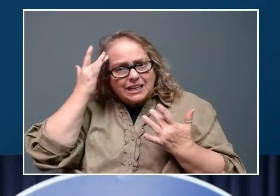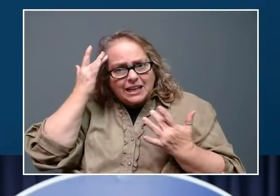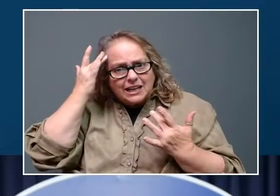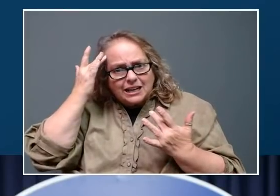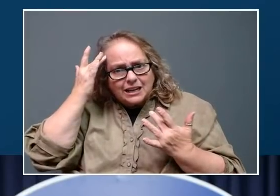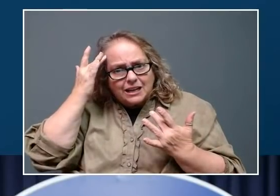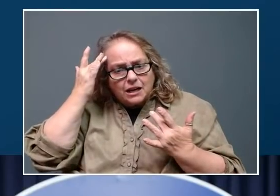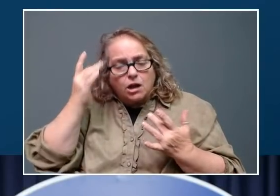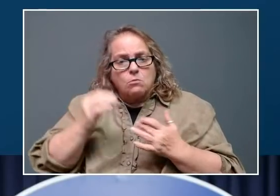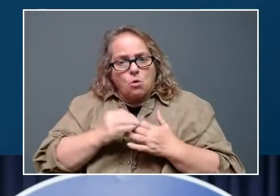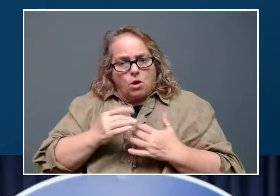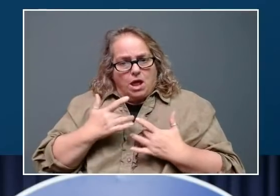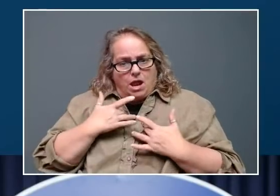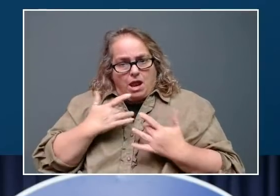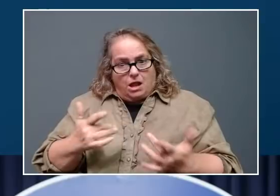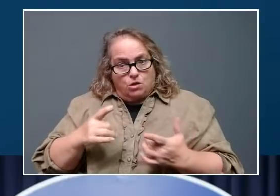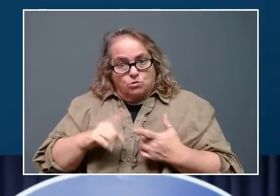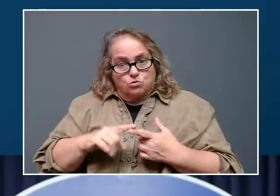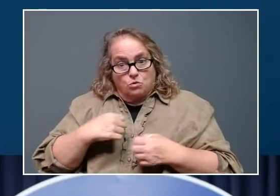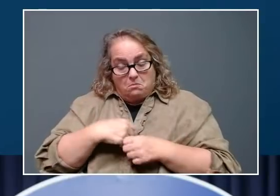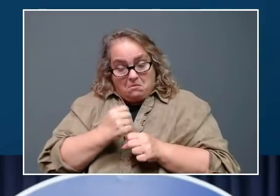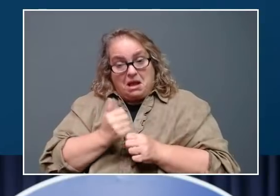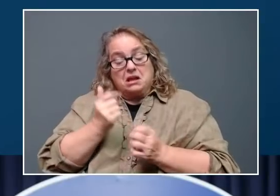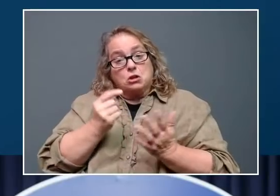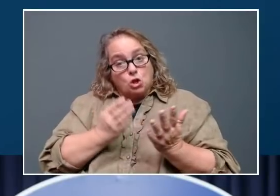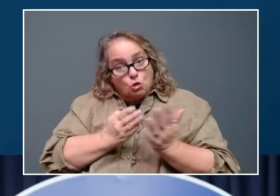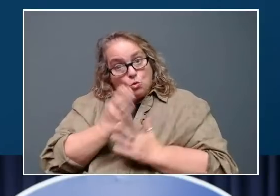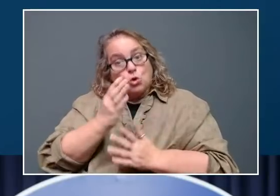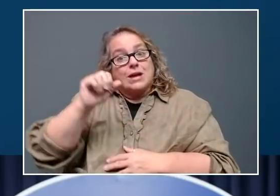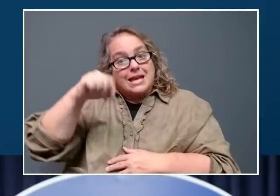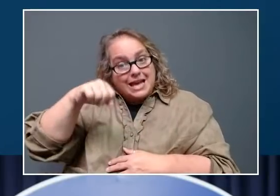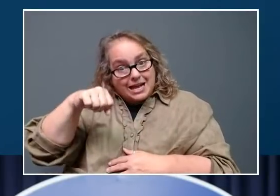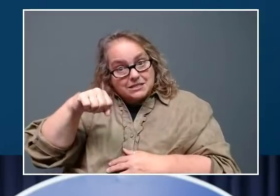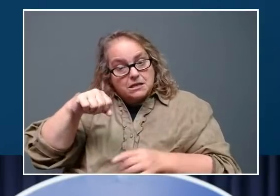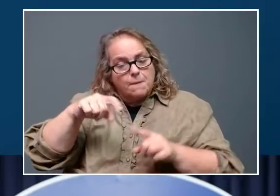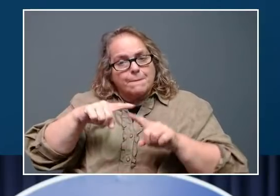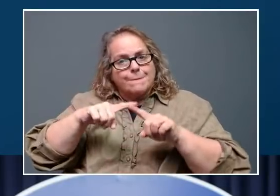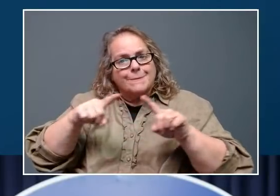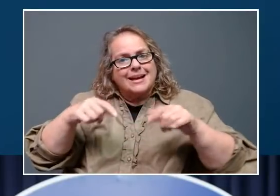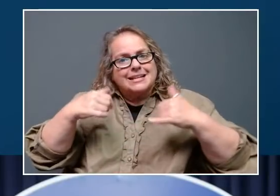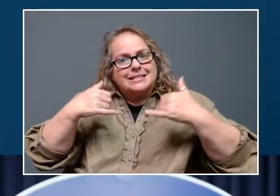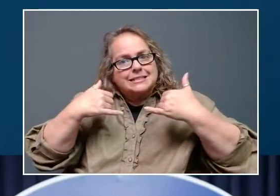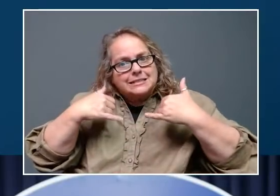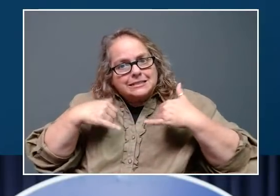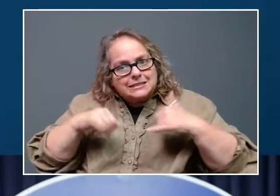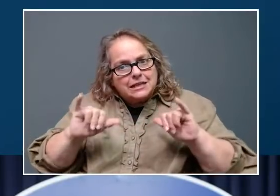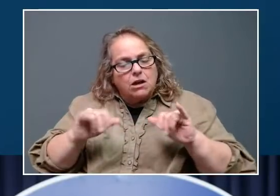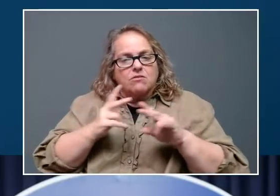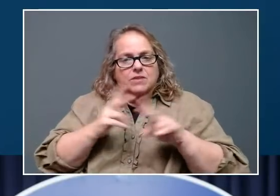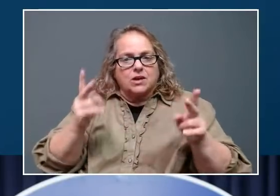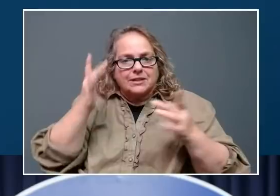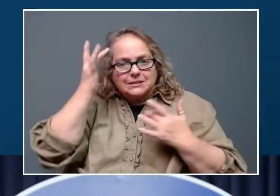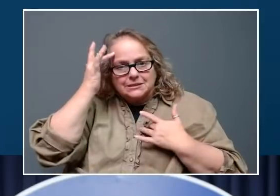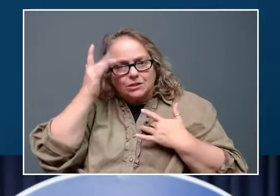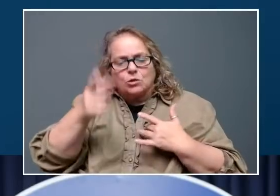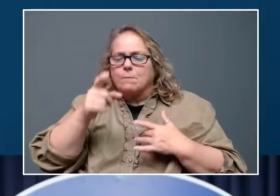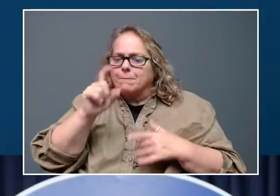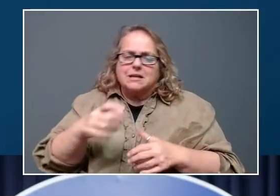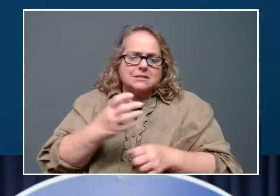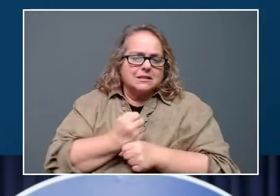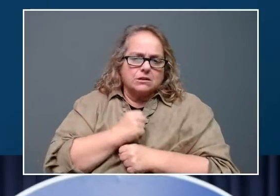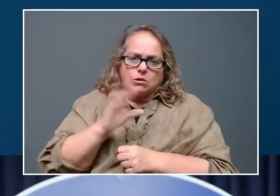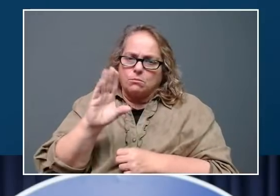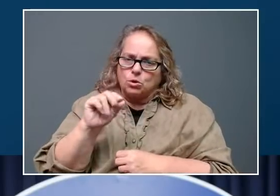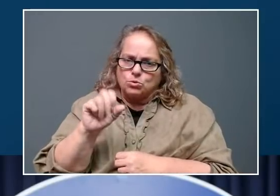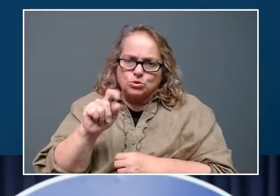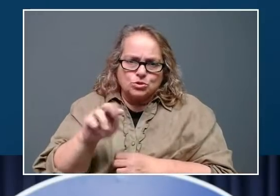likely to make it through it. There is still some level of immunity there, but you've got to get your booster. This